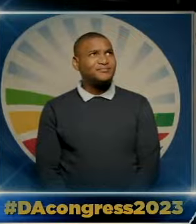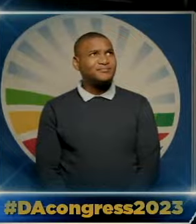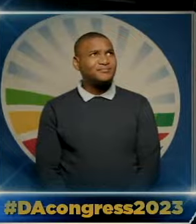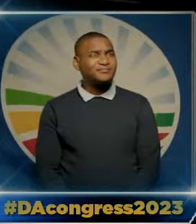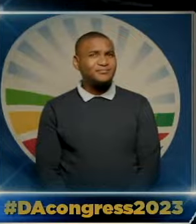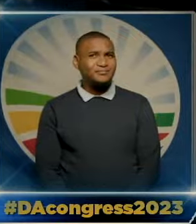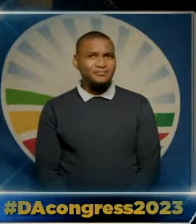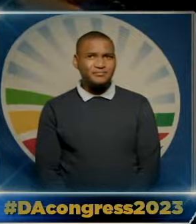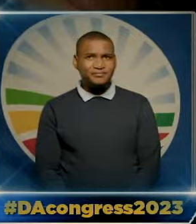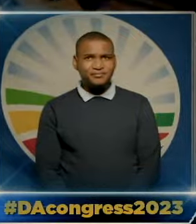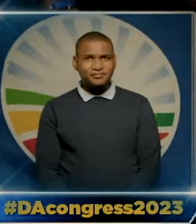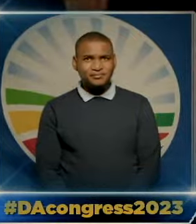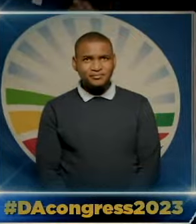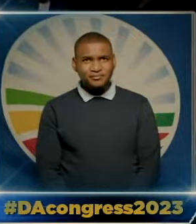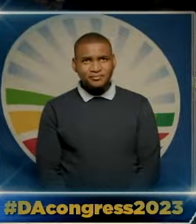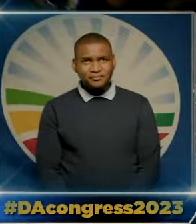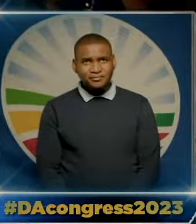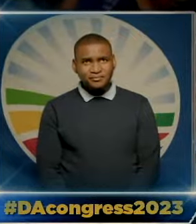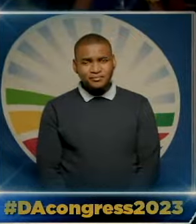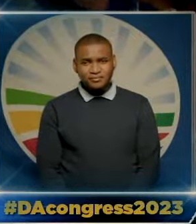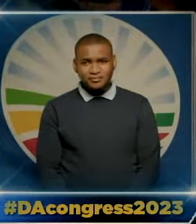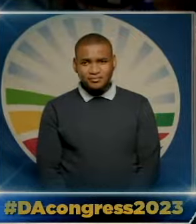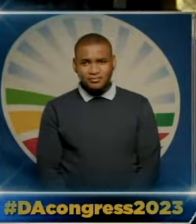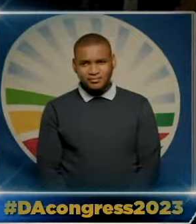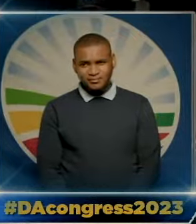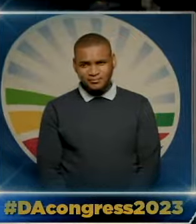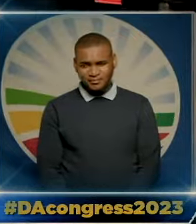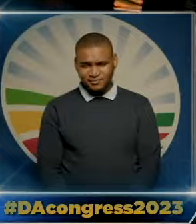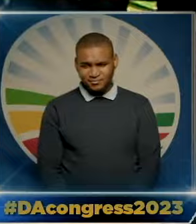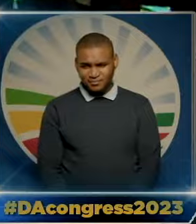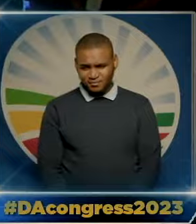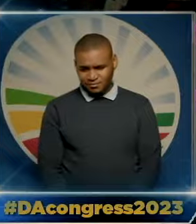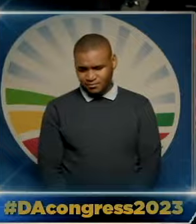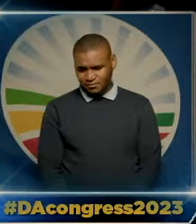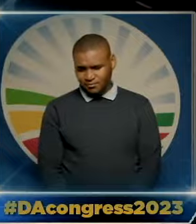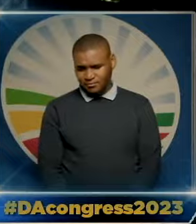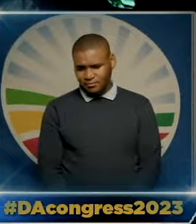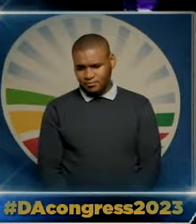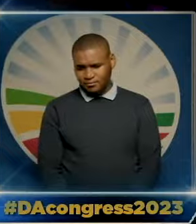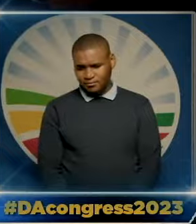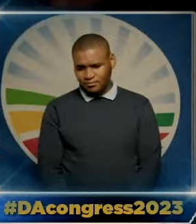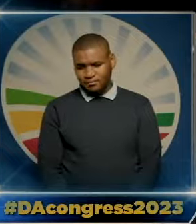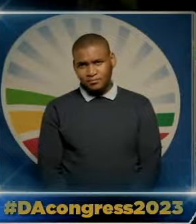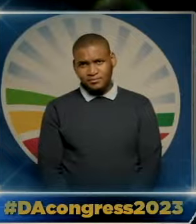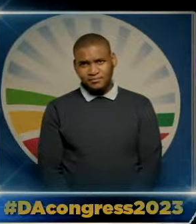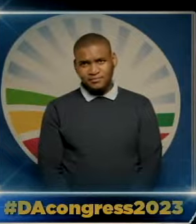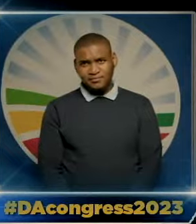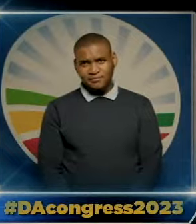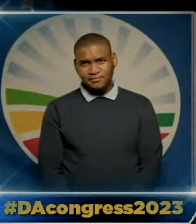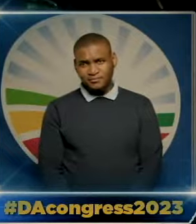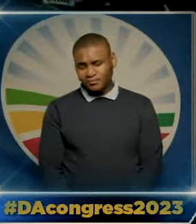'Cause we're free to love again.